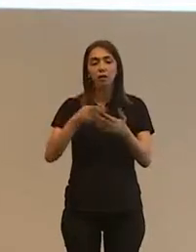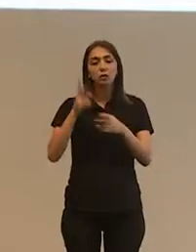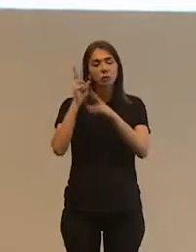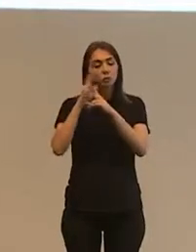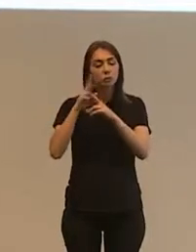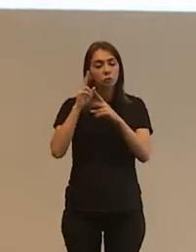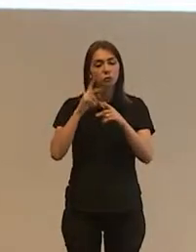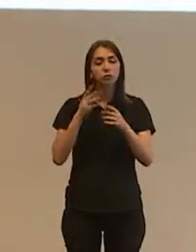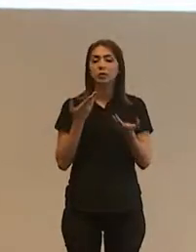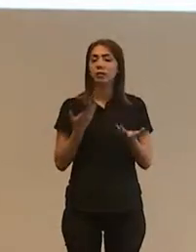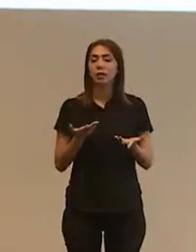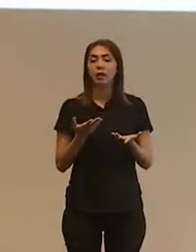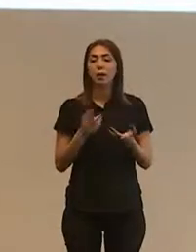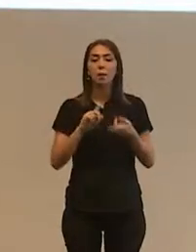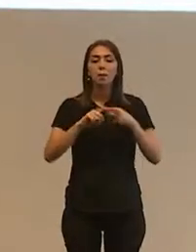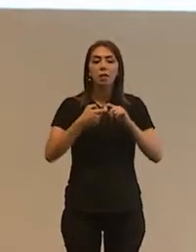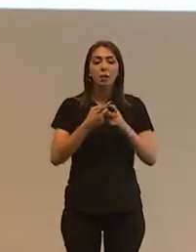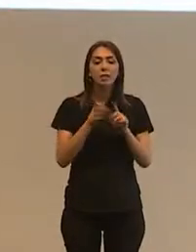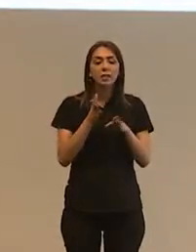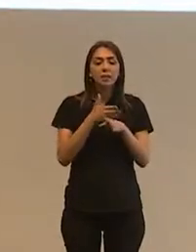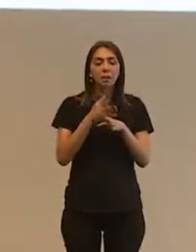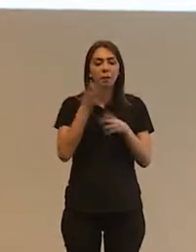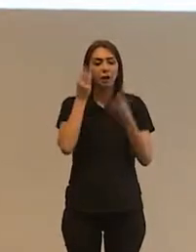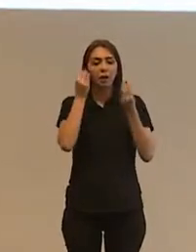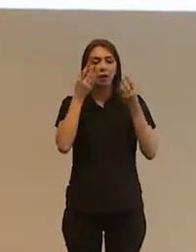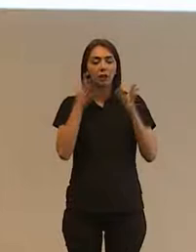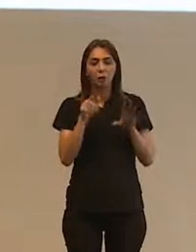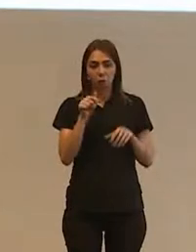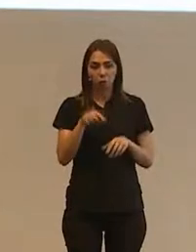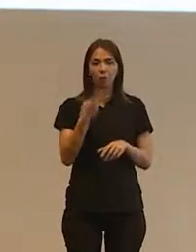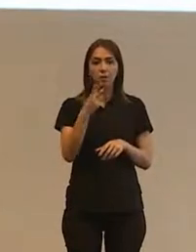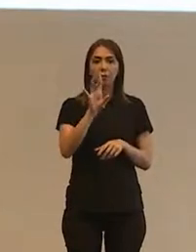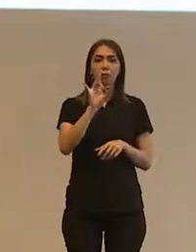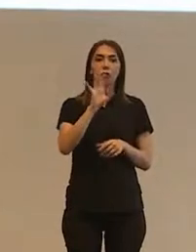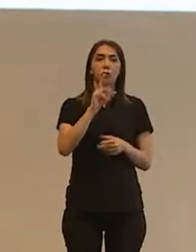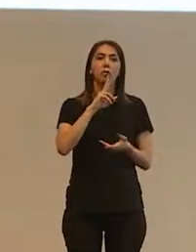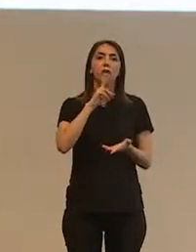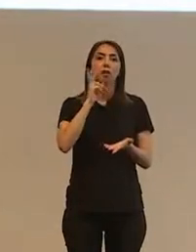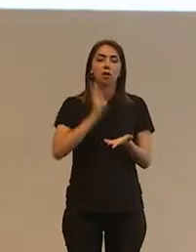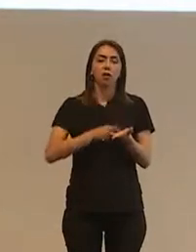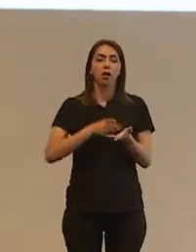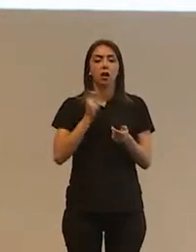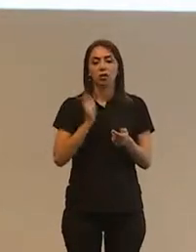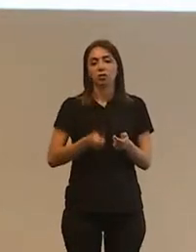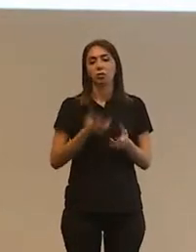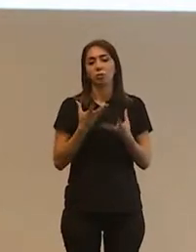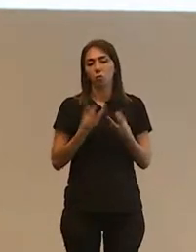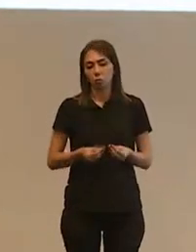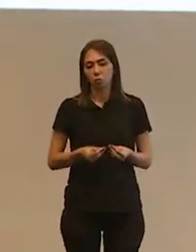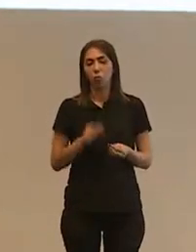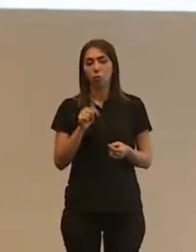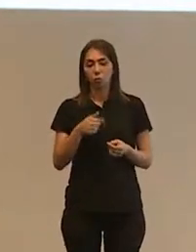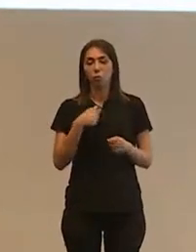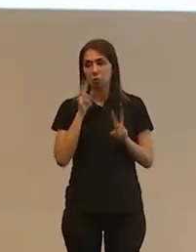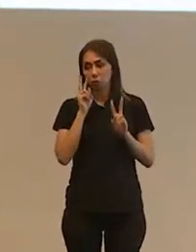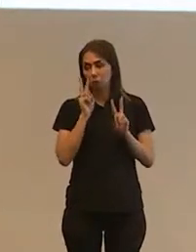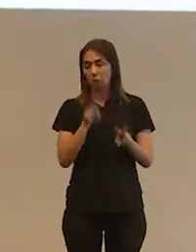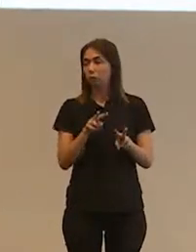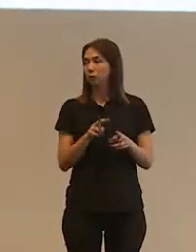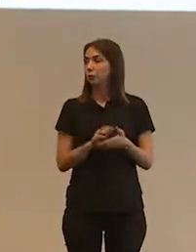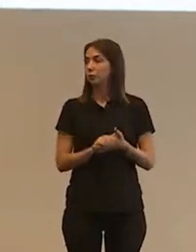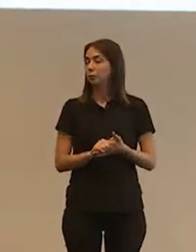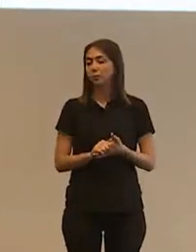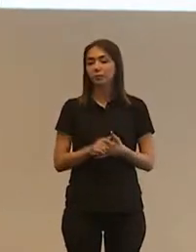we came to the conclusion that the act of thinking has some math behind it